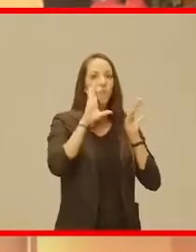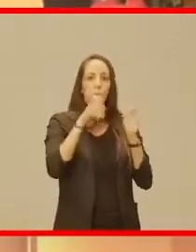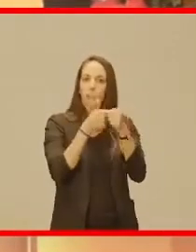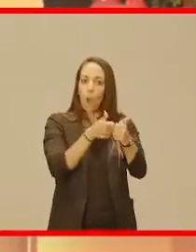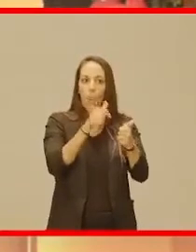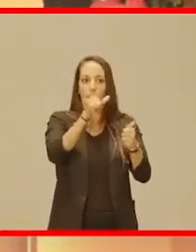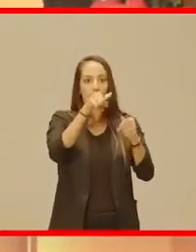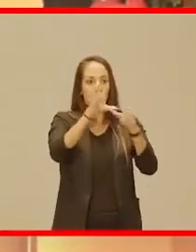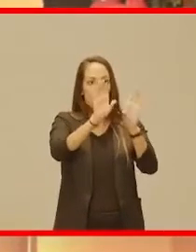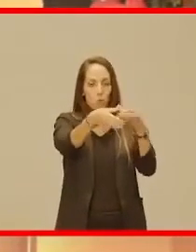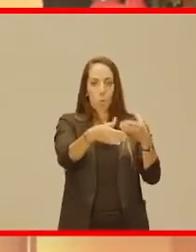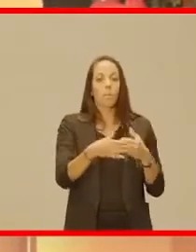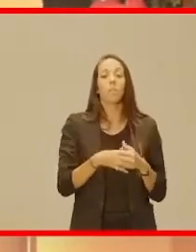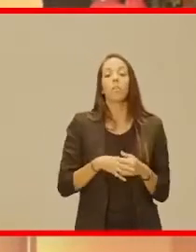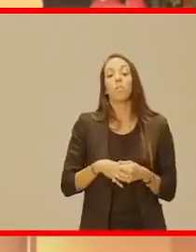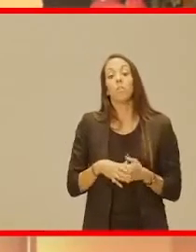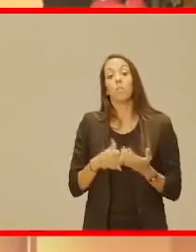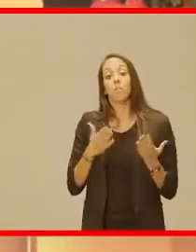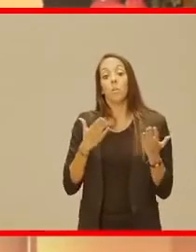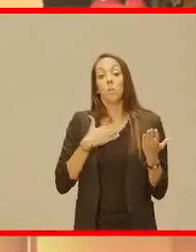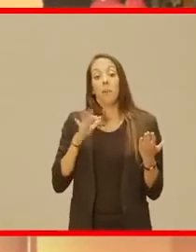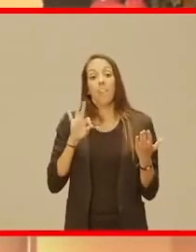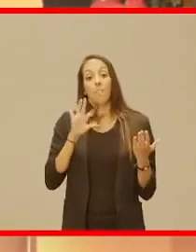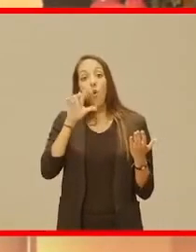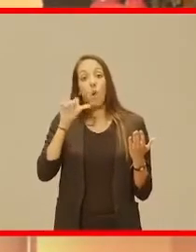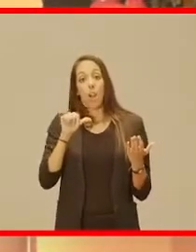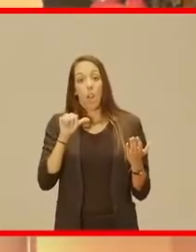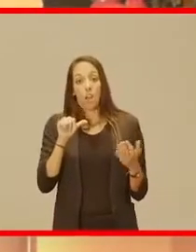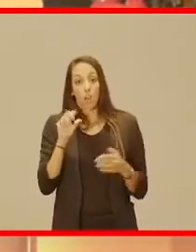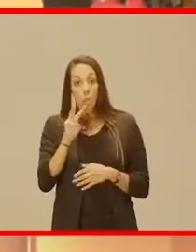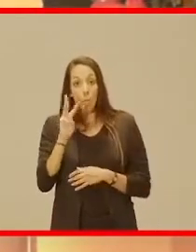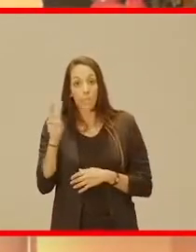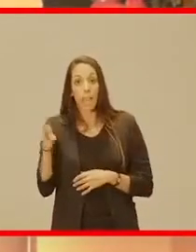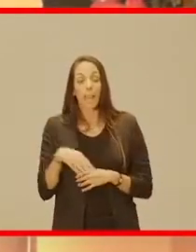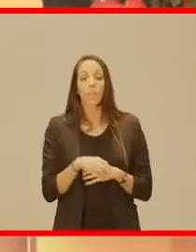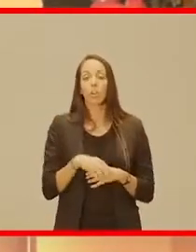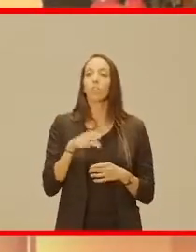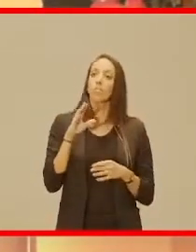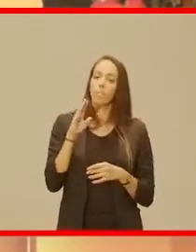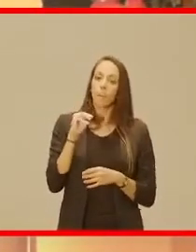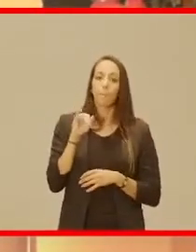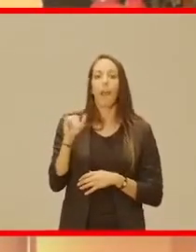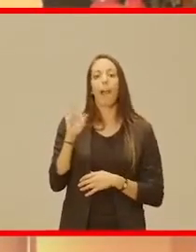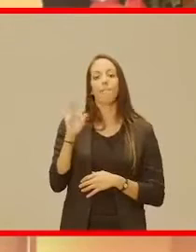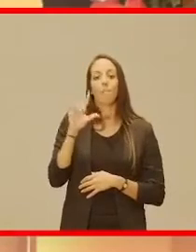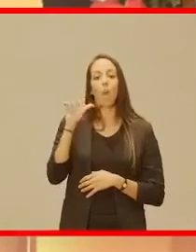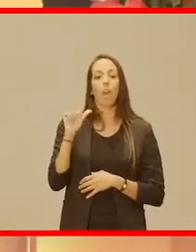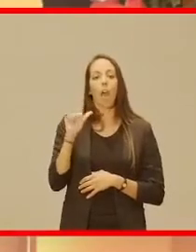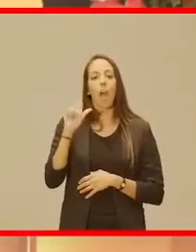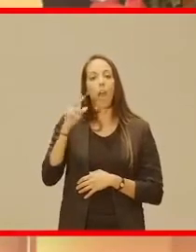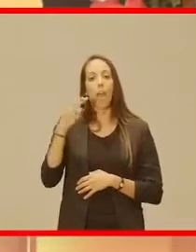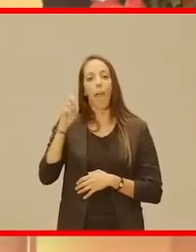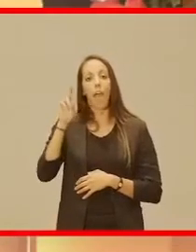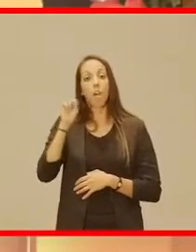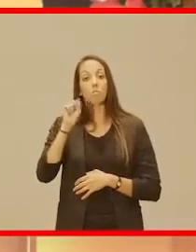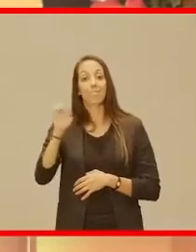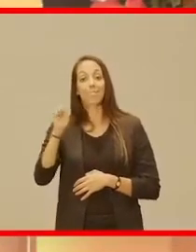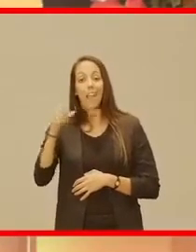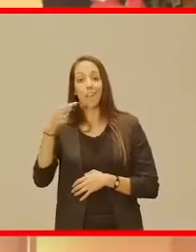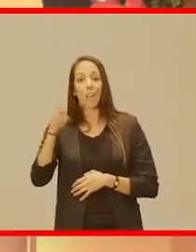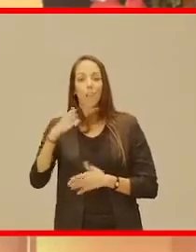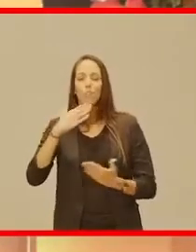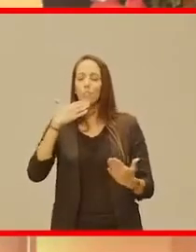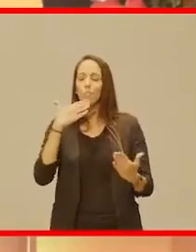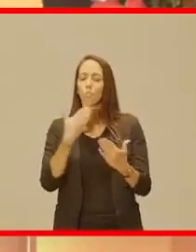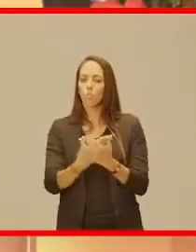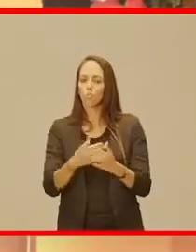but the My Florida website, myfloridahouse.gov, is very good. You can track bills, and they'll email you